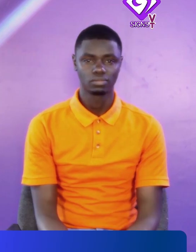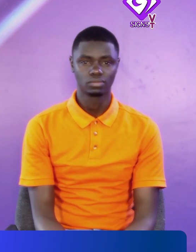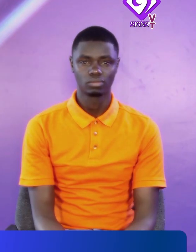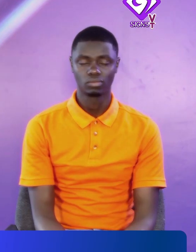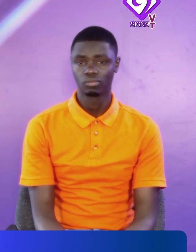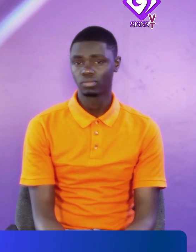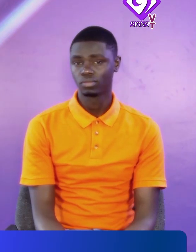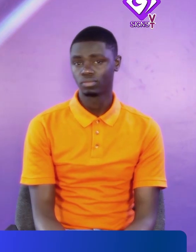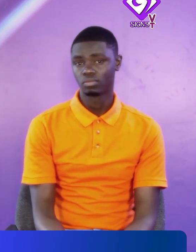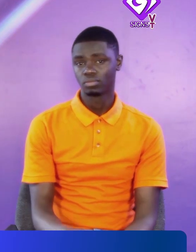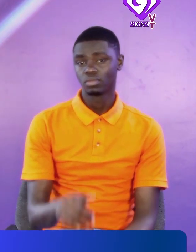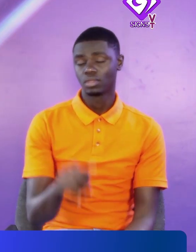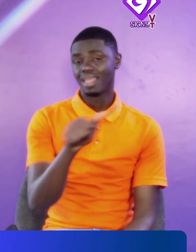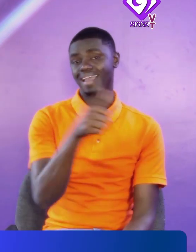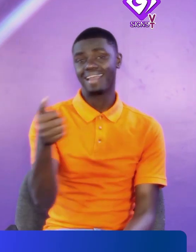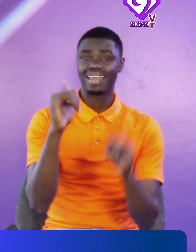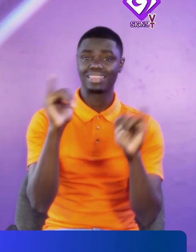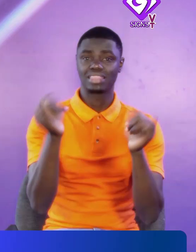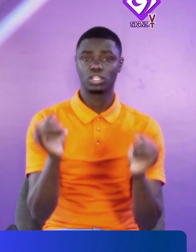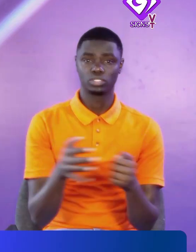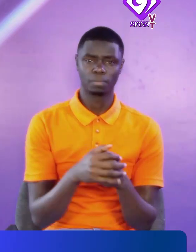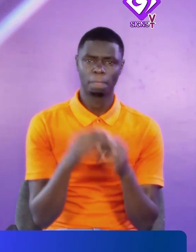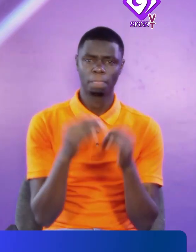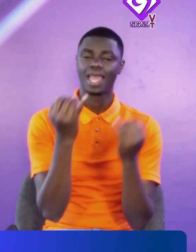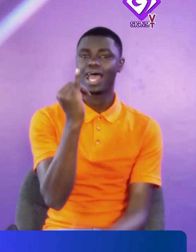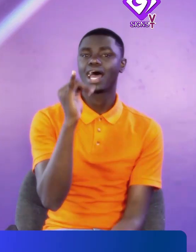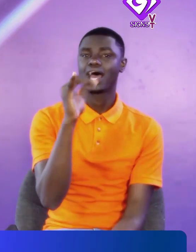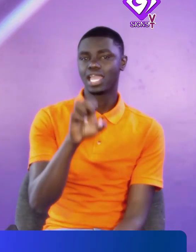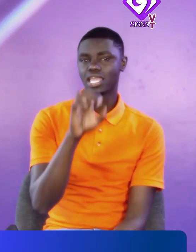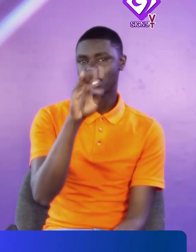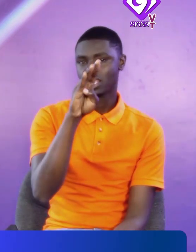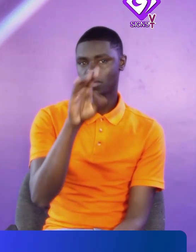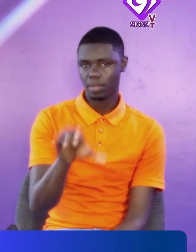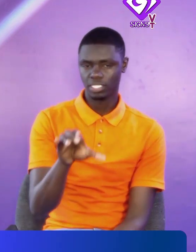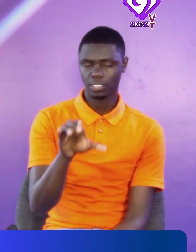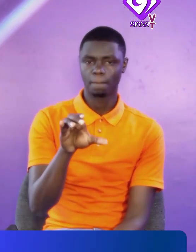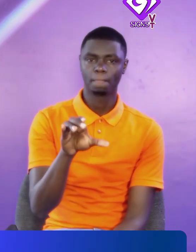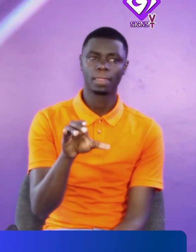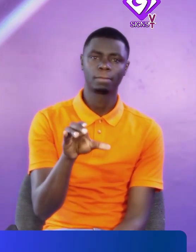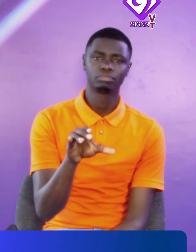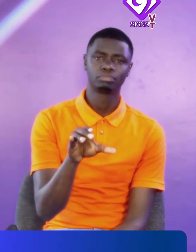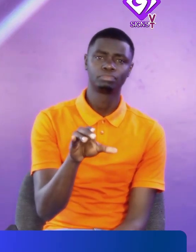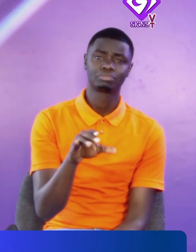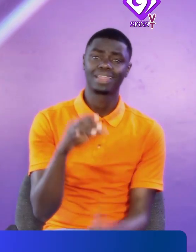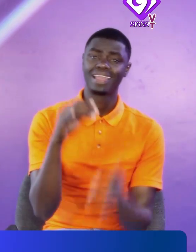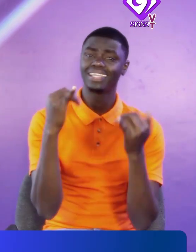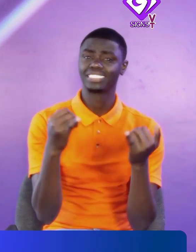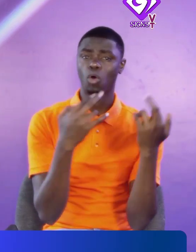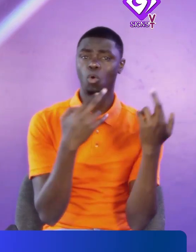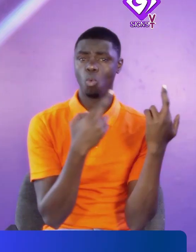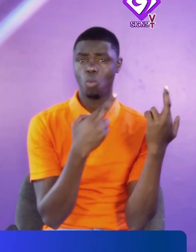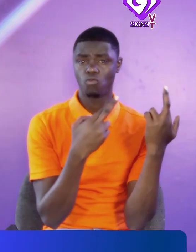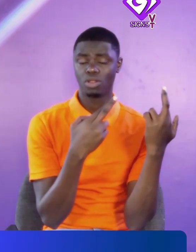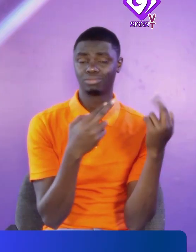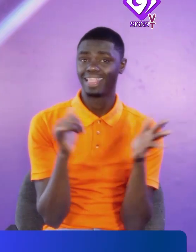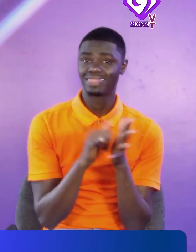And on to our next story making headlines. The Independent Electoral and Boundaries Commission, IEBC, is now optimistic that